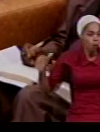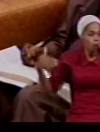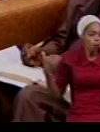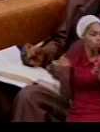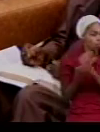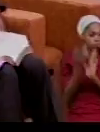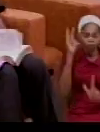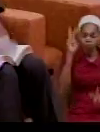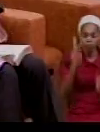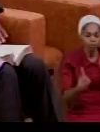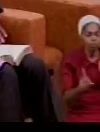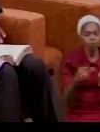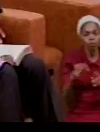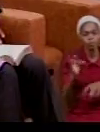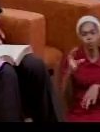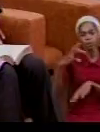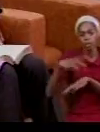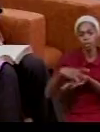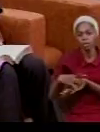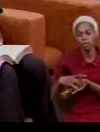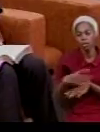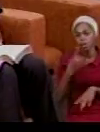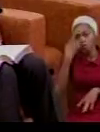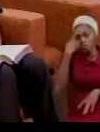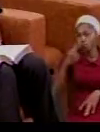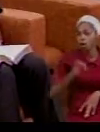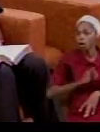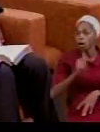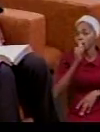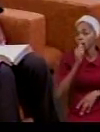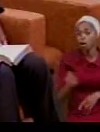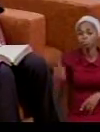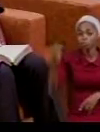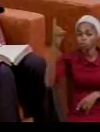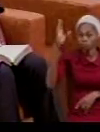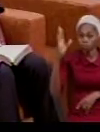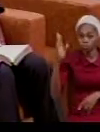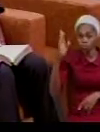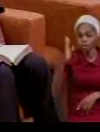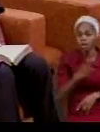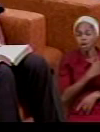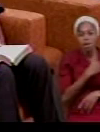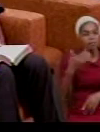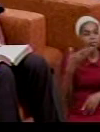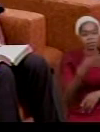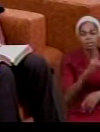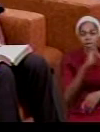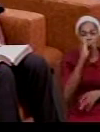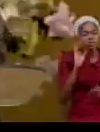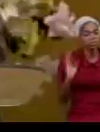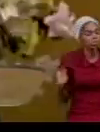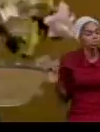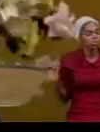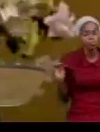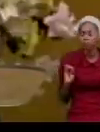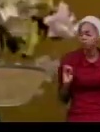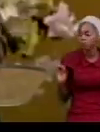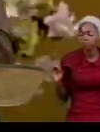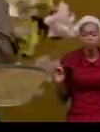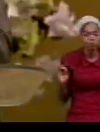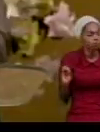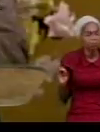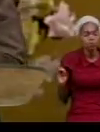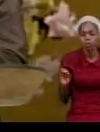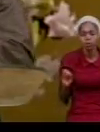of the earth, and for I am God, and there is none else. Jesus